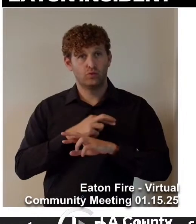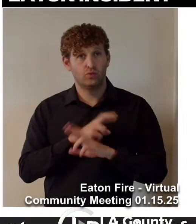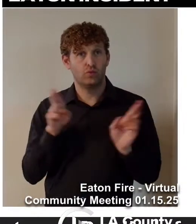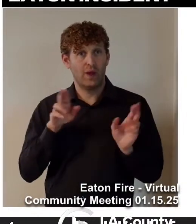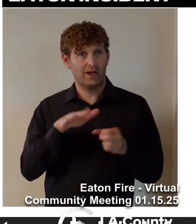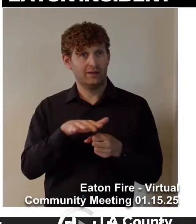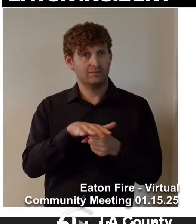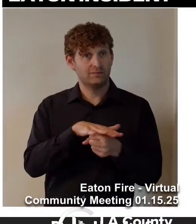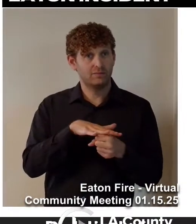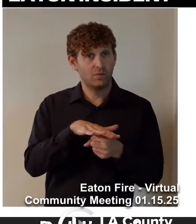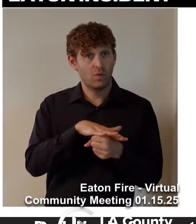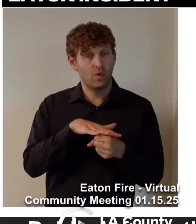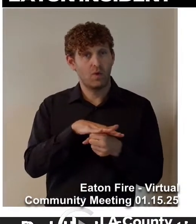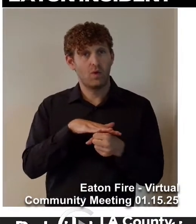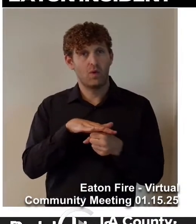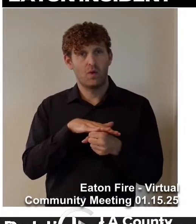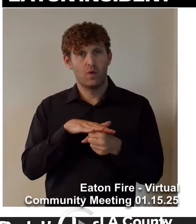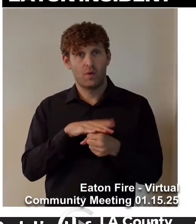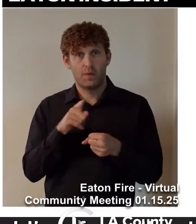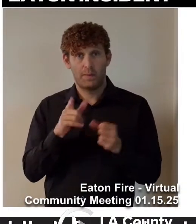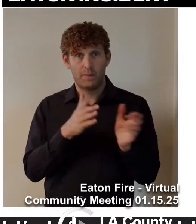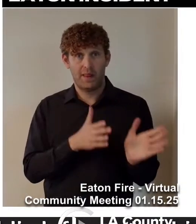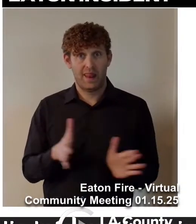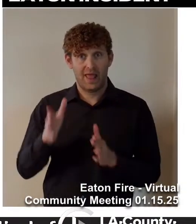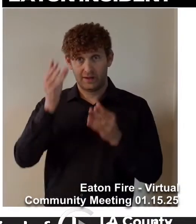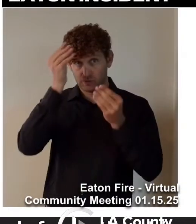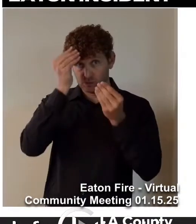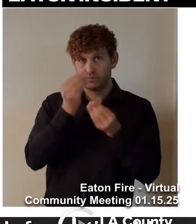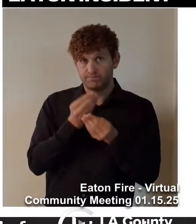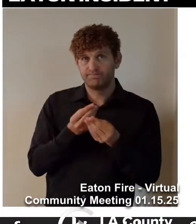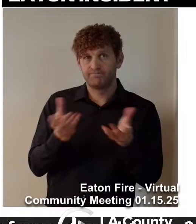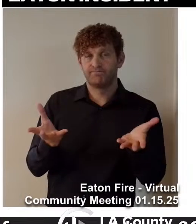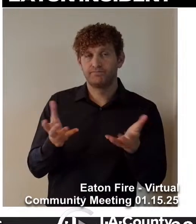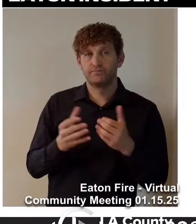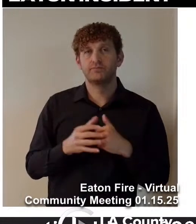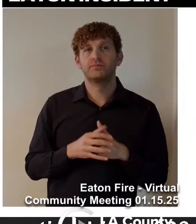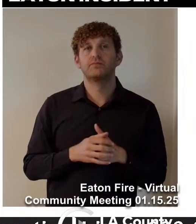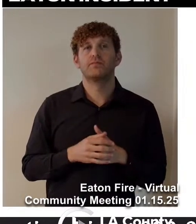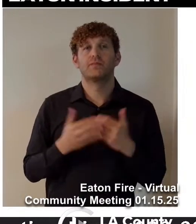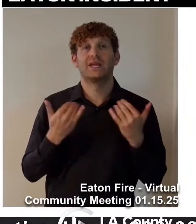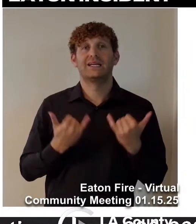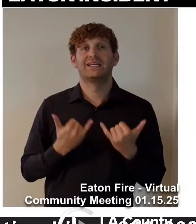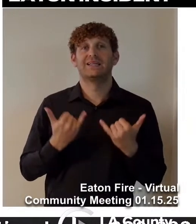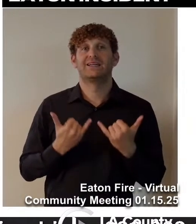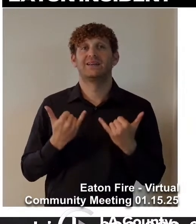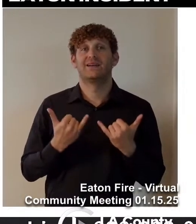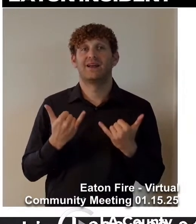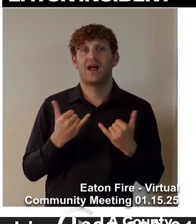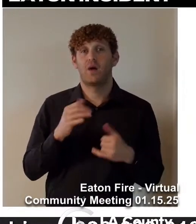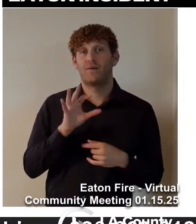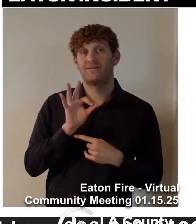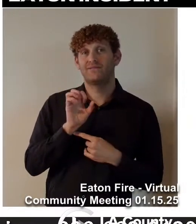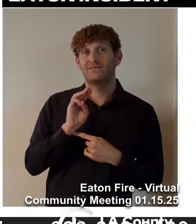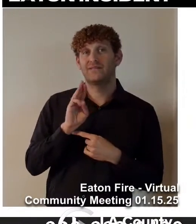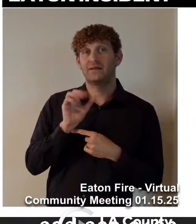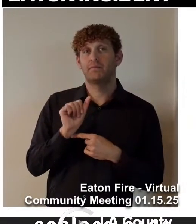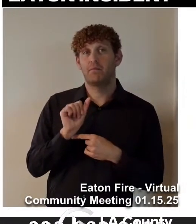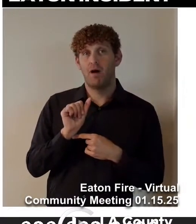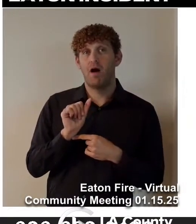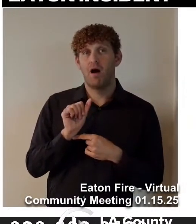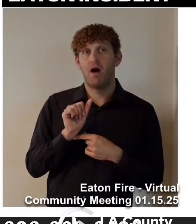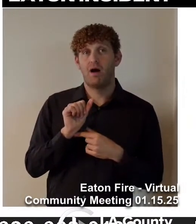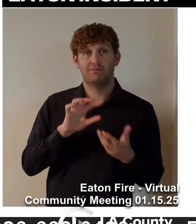they come up with a plan, that's when the information gets out. Right now, in regards to the FEMA the FEMA disaster